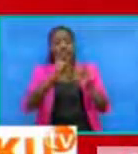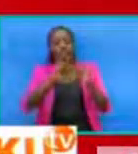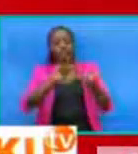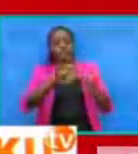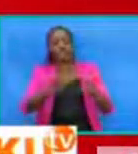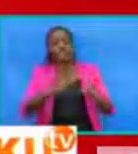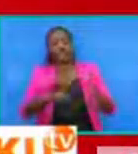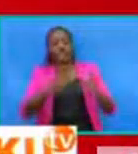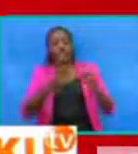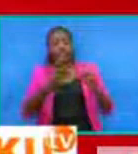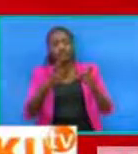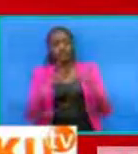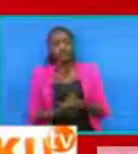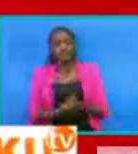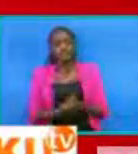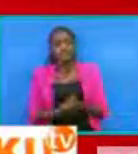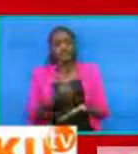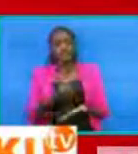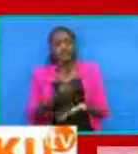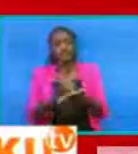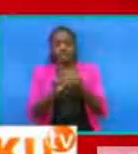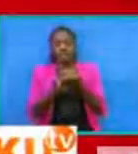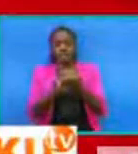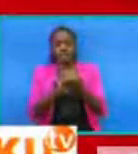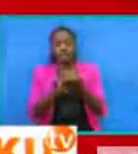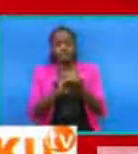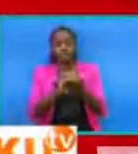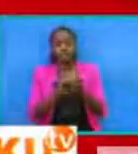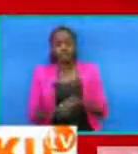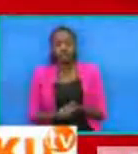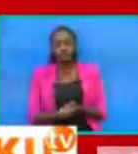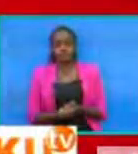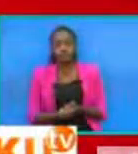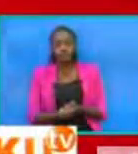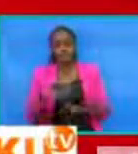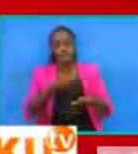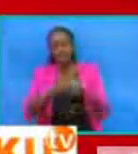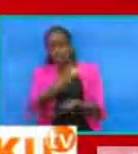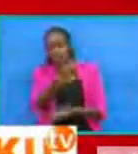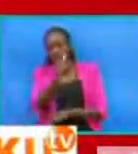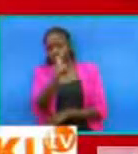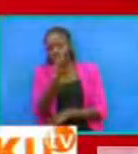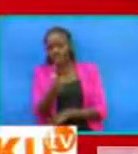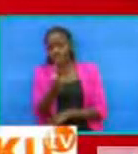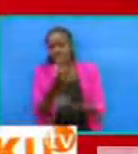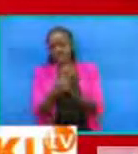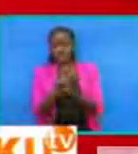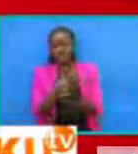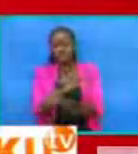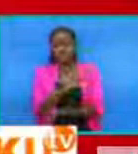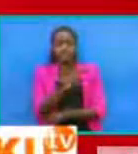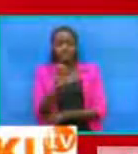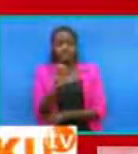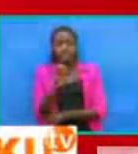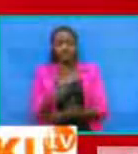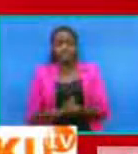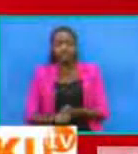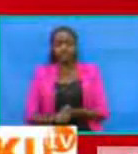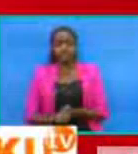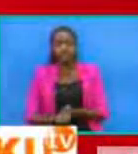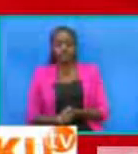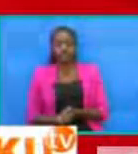this shoe is able to boost this and that, sometimes it's not independent, it's not